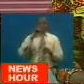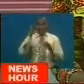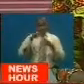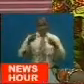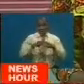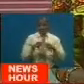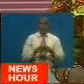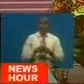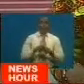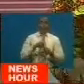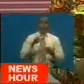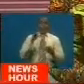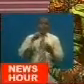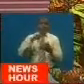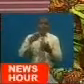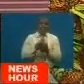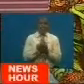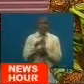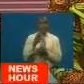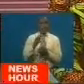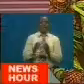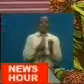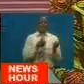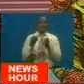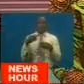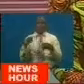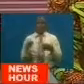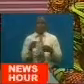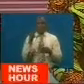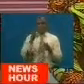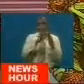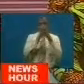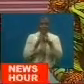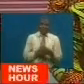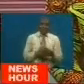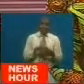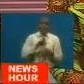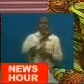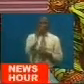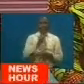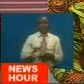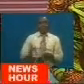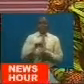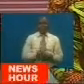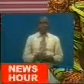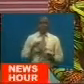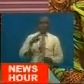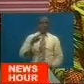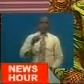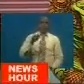energy-minded investors. Currently, Ghana is the fourth export market for the United States and sub-Saharan Africa.